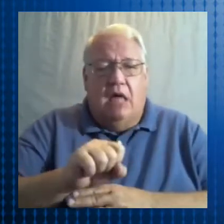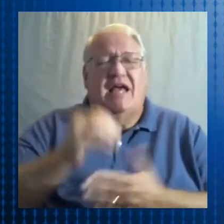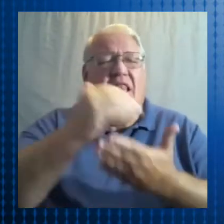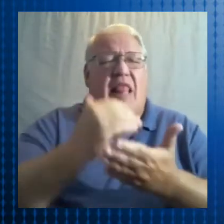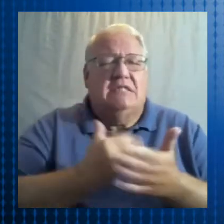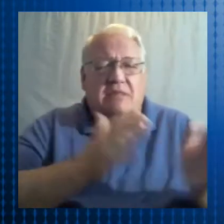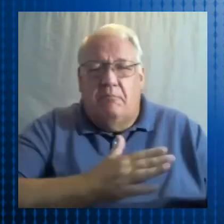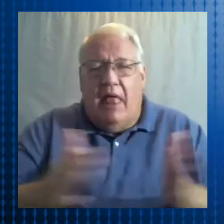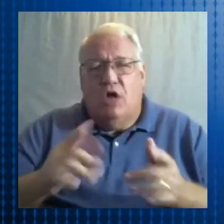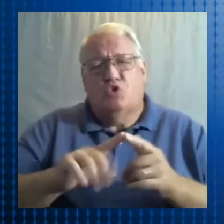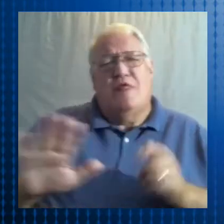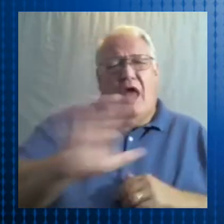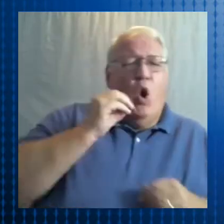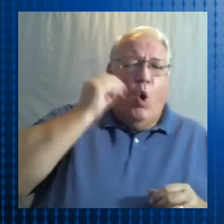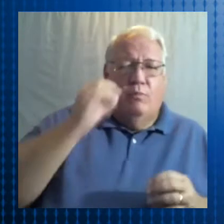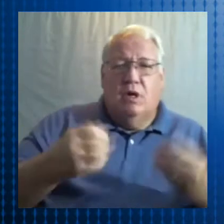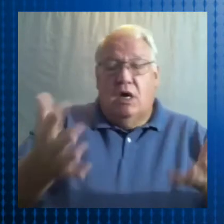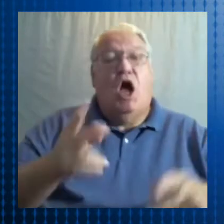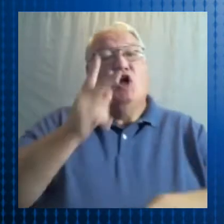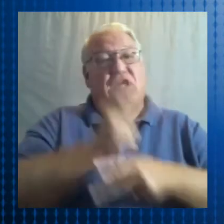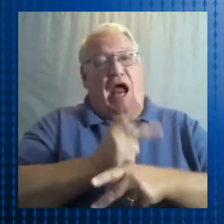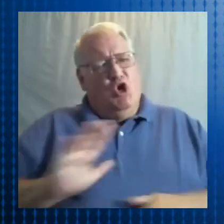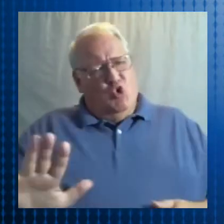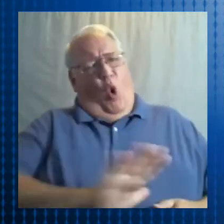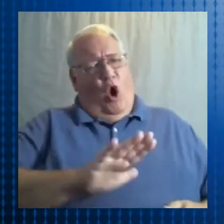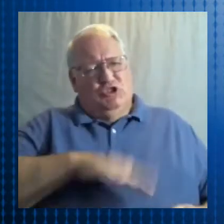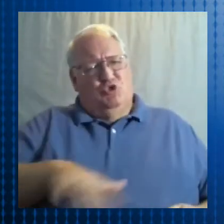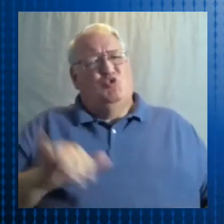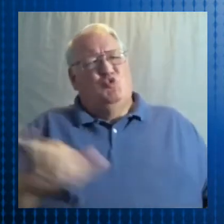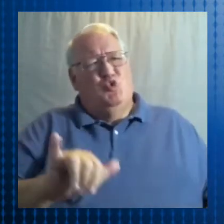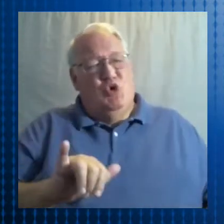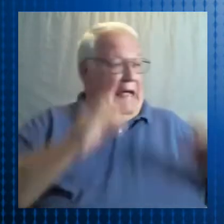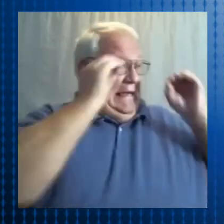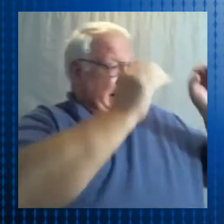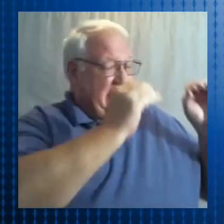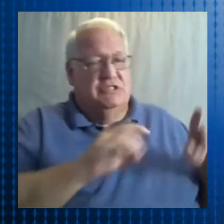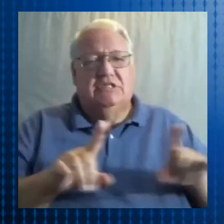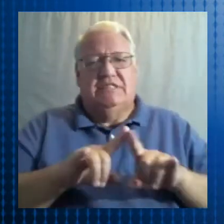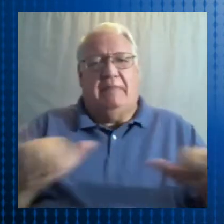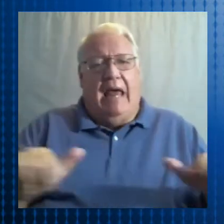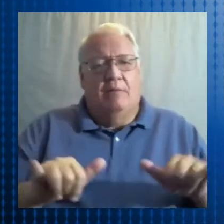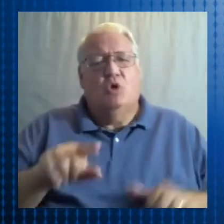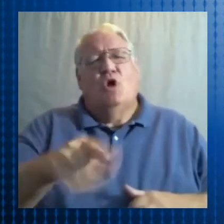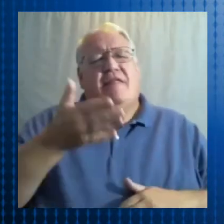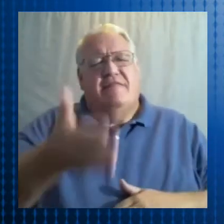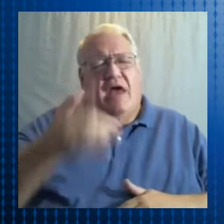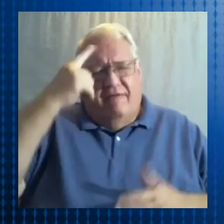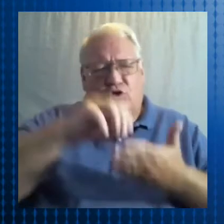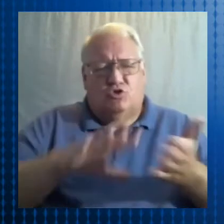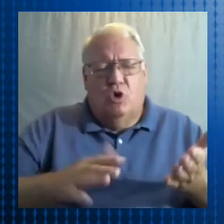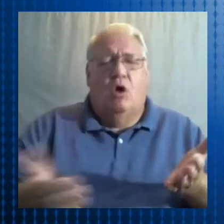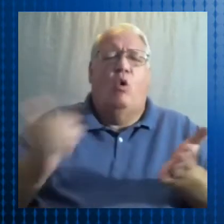homes. You took care of your own children while teaching your students. You were there for your students again and again in so